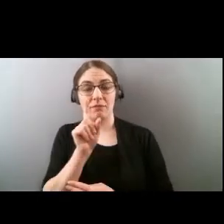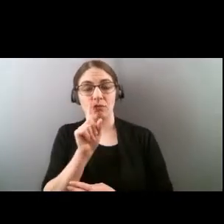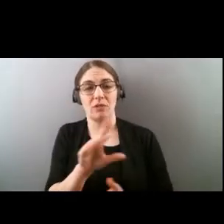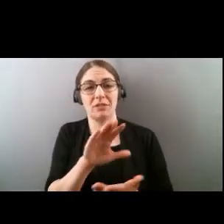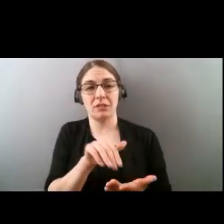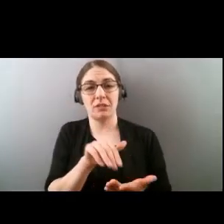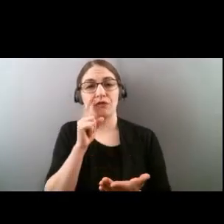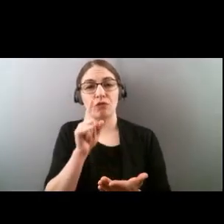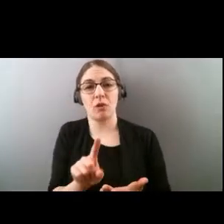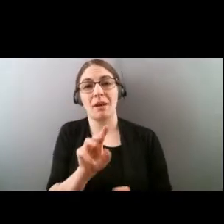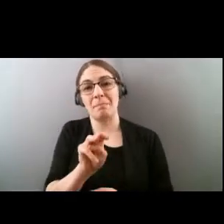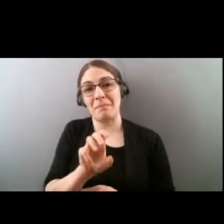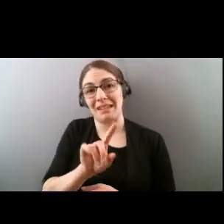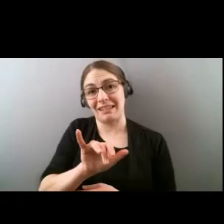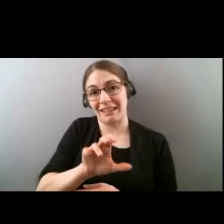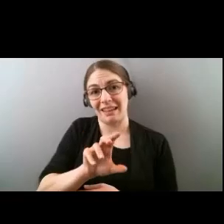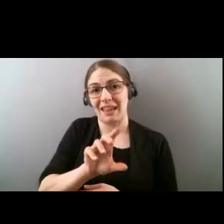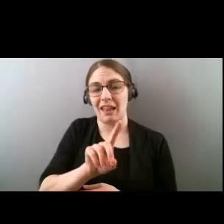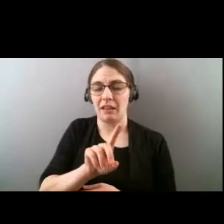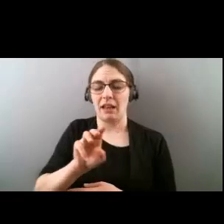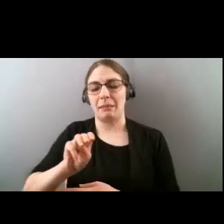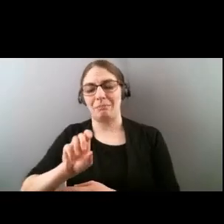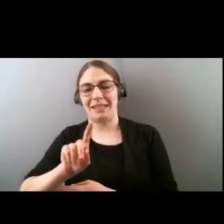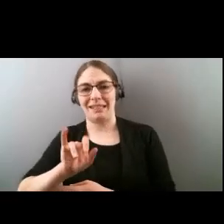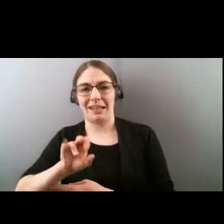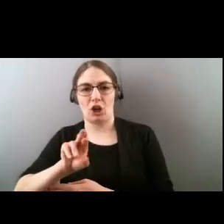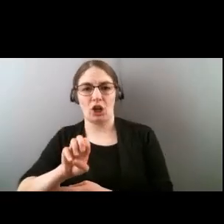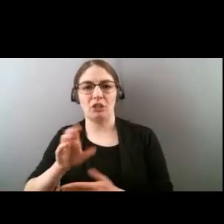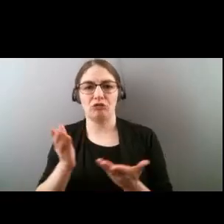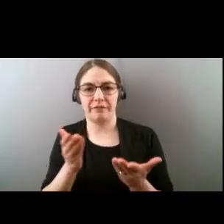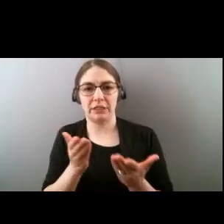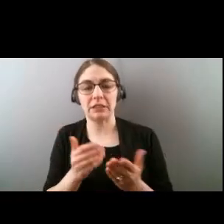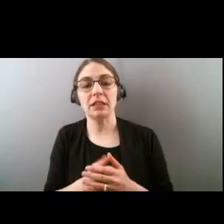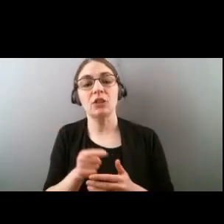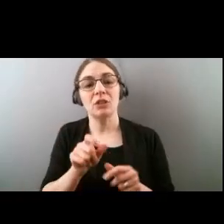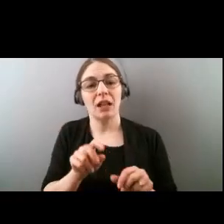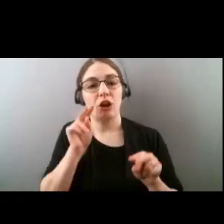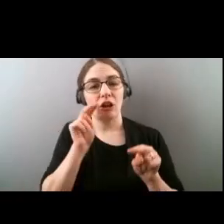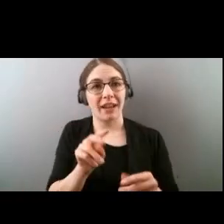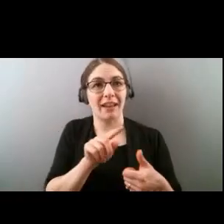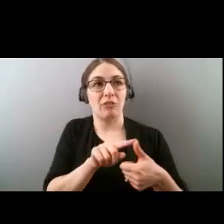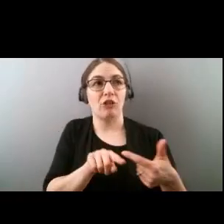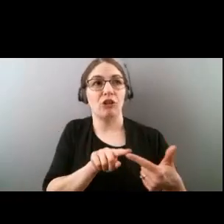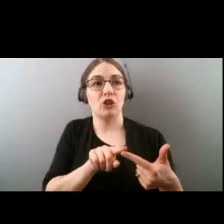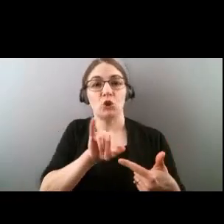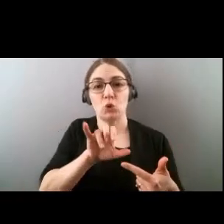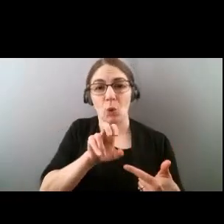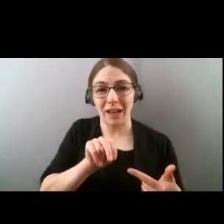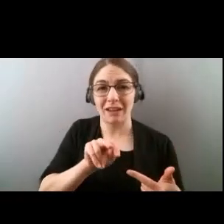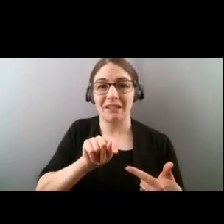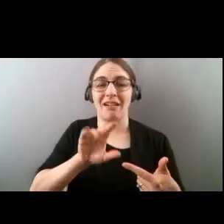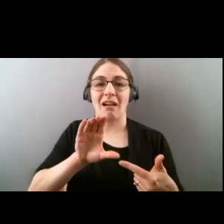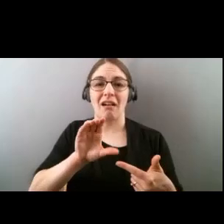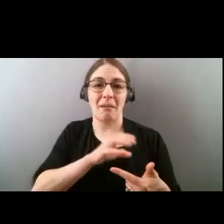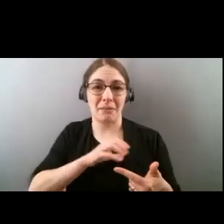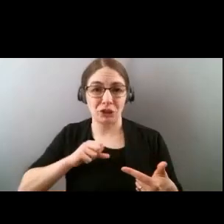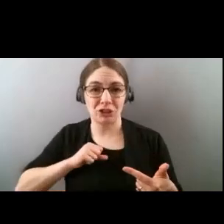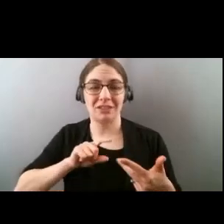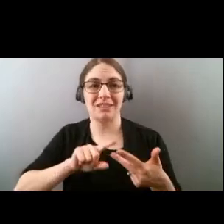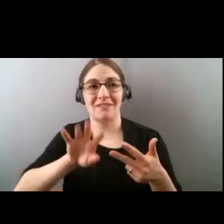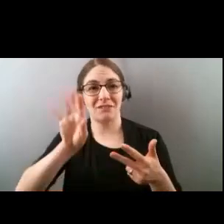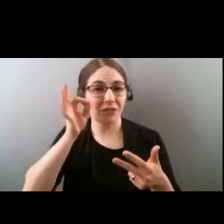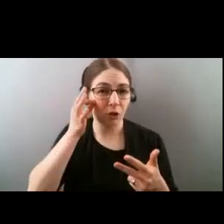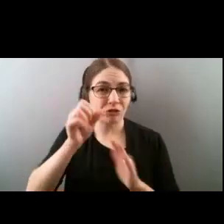for Medicare and Medicaid Services, look at the Joint Commission, look at federal and state government agencies. There's a ton of